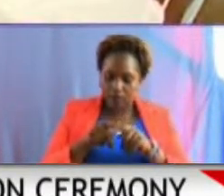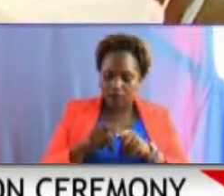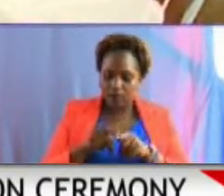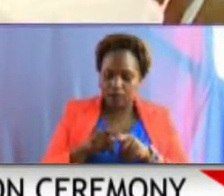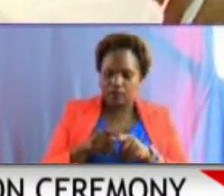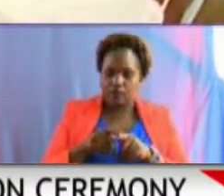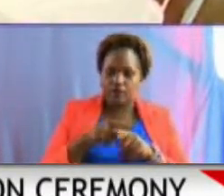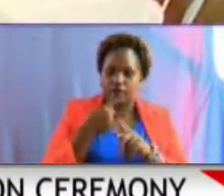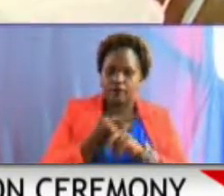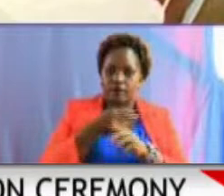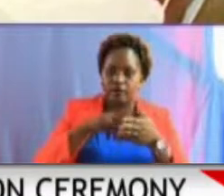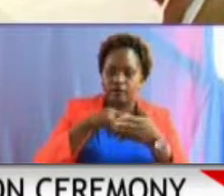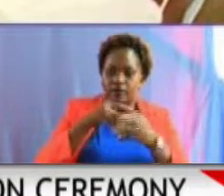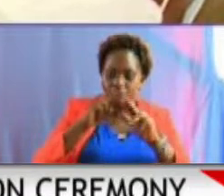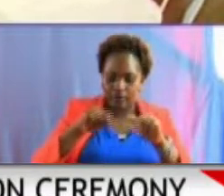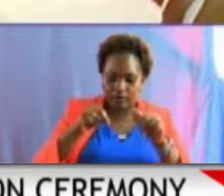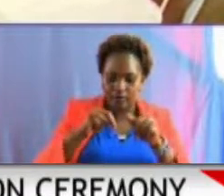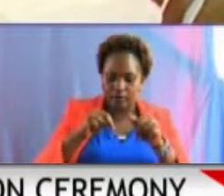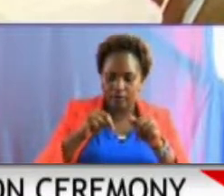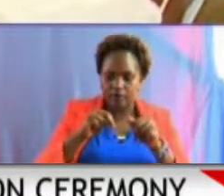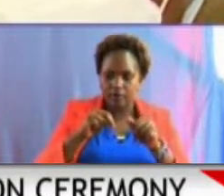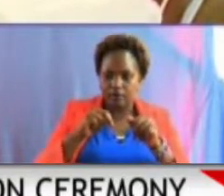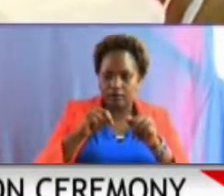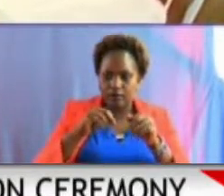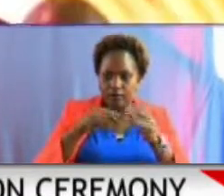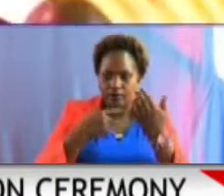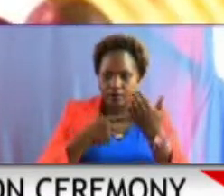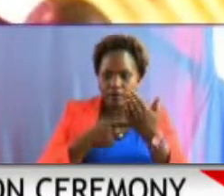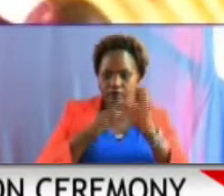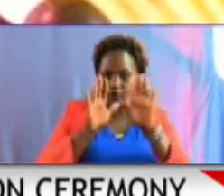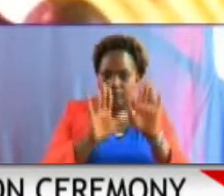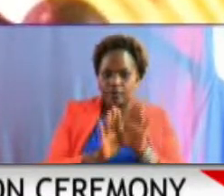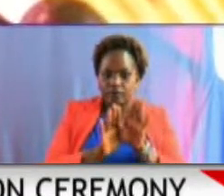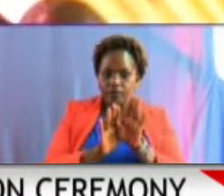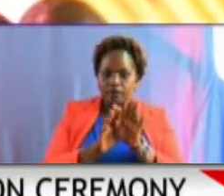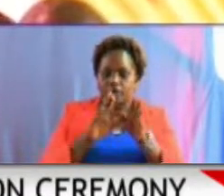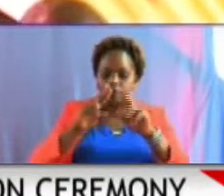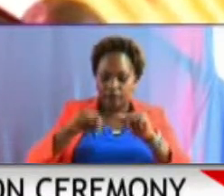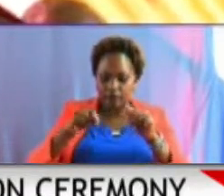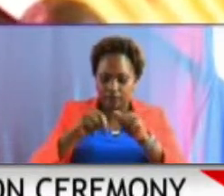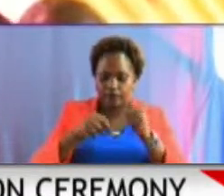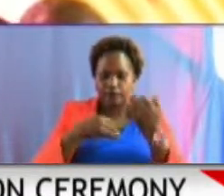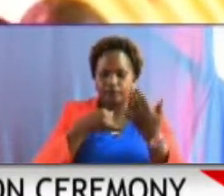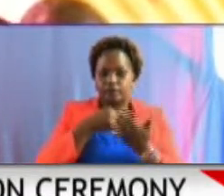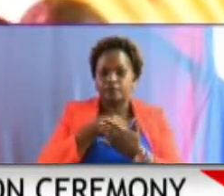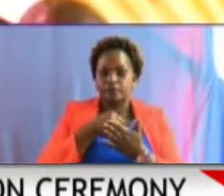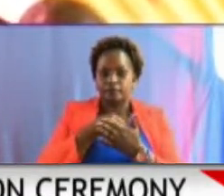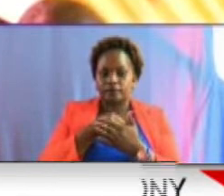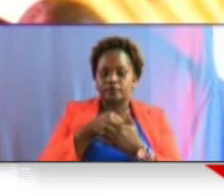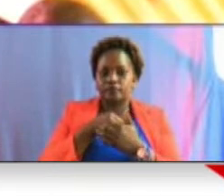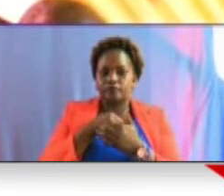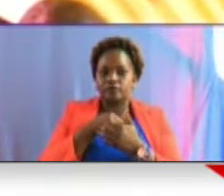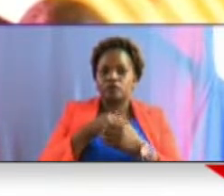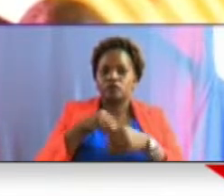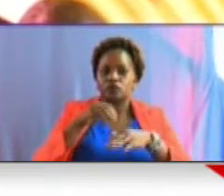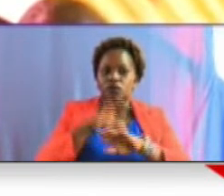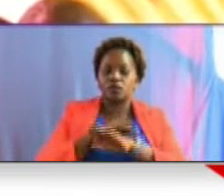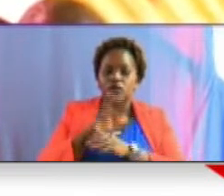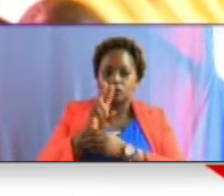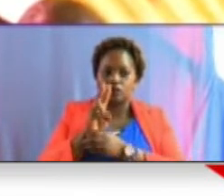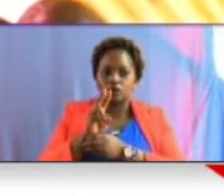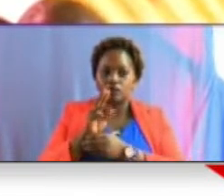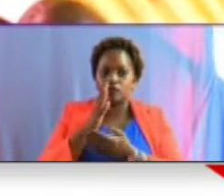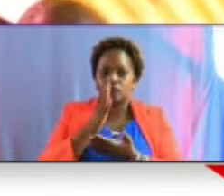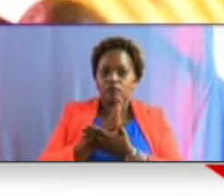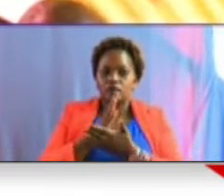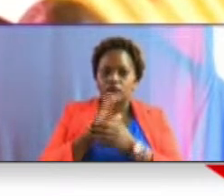With regard to research and innovation, ladies and gentlemen, the importance of research and innovation to find solutions to the